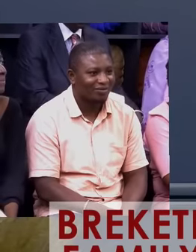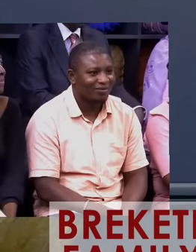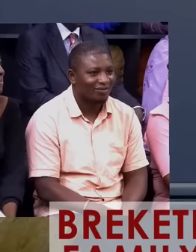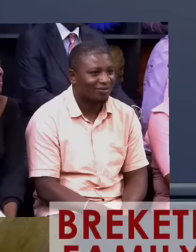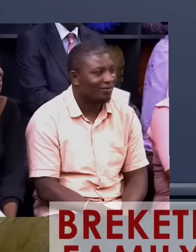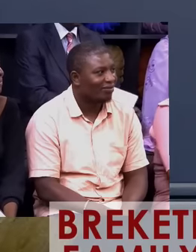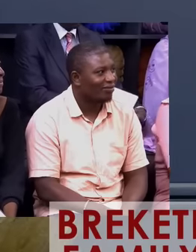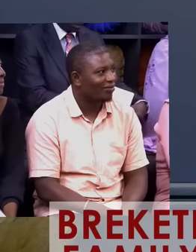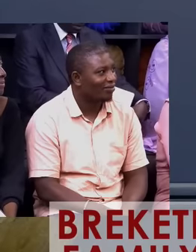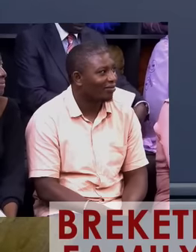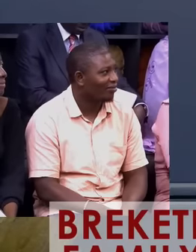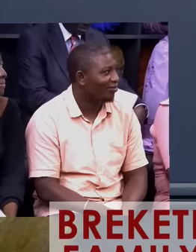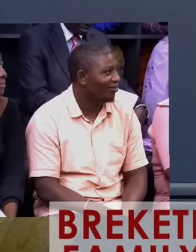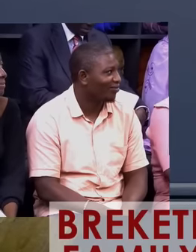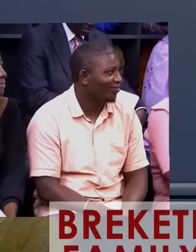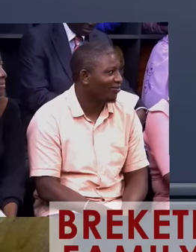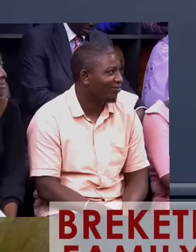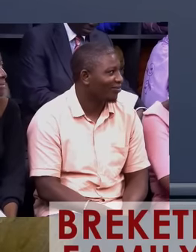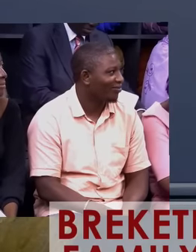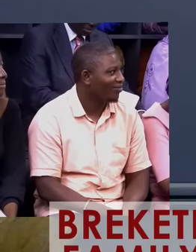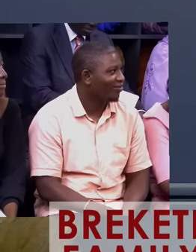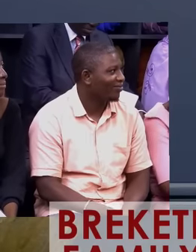don't one